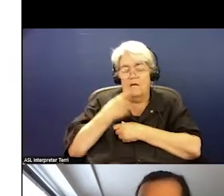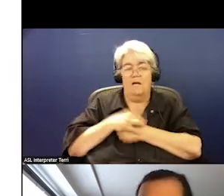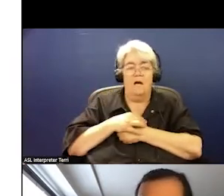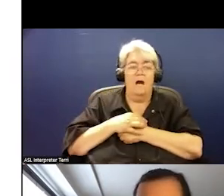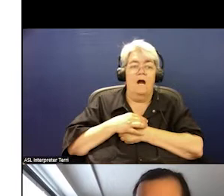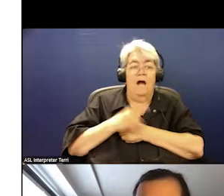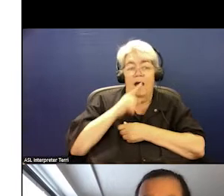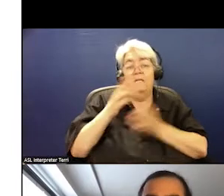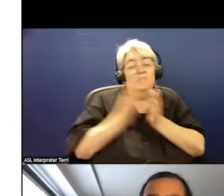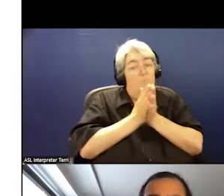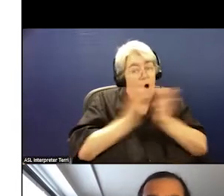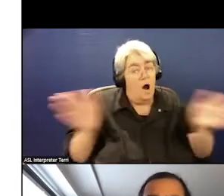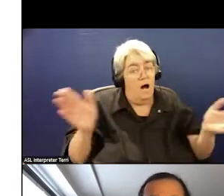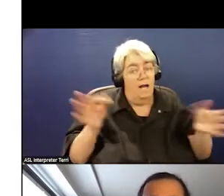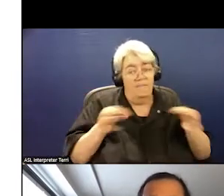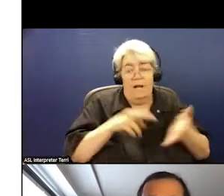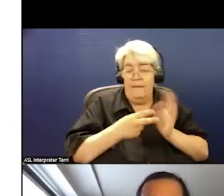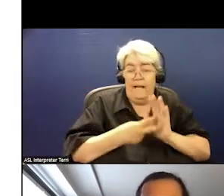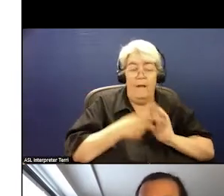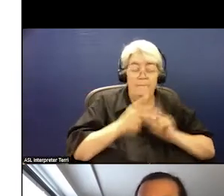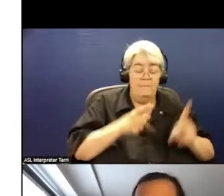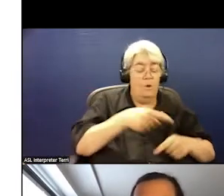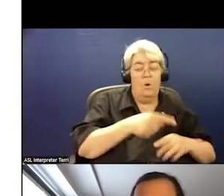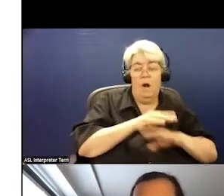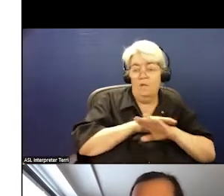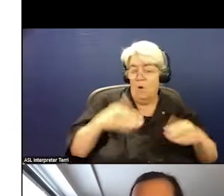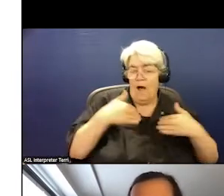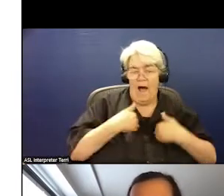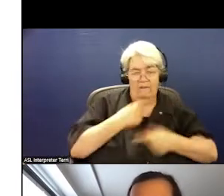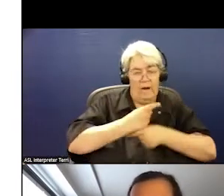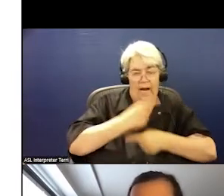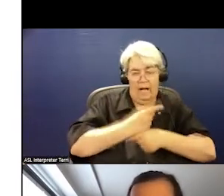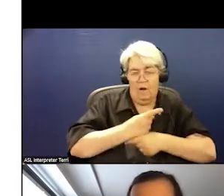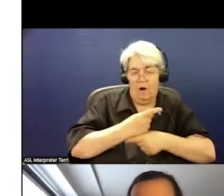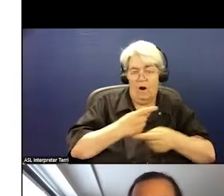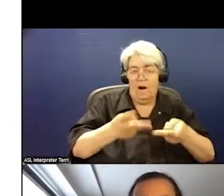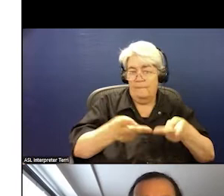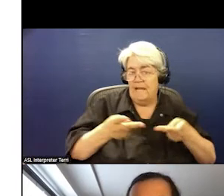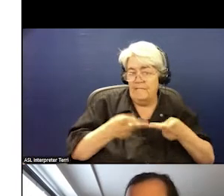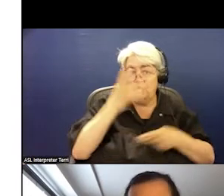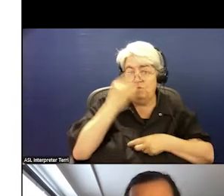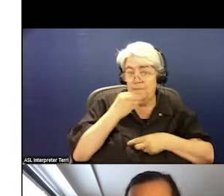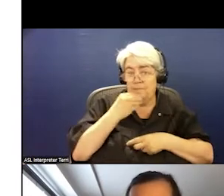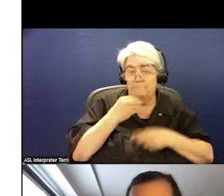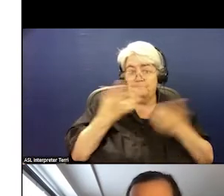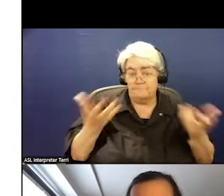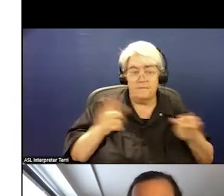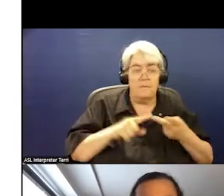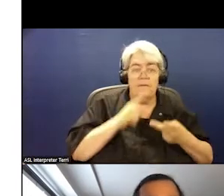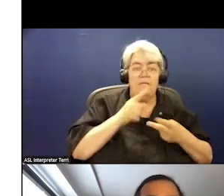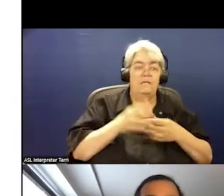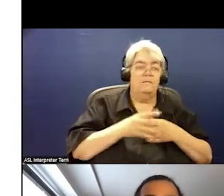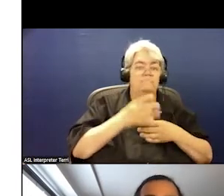broad definition. So this includes people who lack a fixed, regular, and adequate nighttime residence. And that could be in a variety of